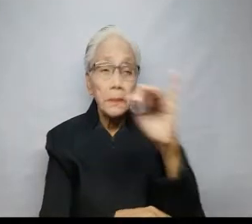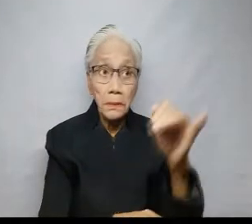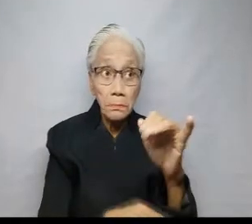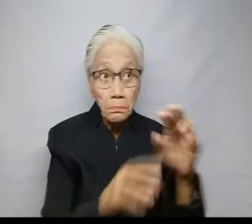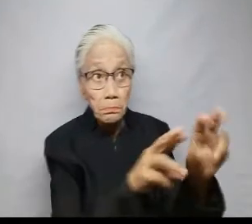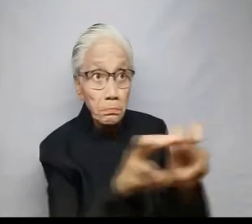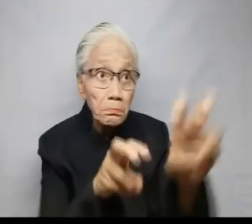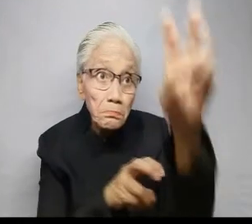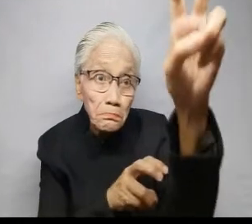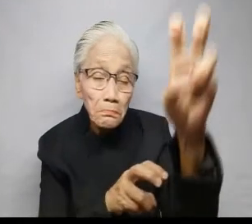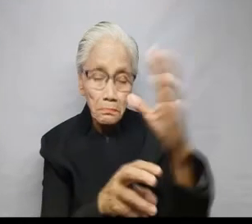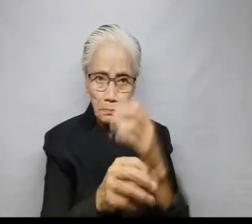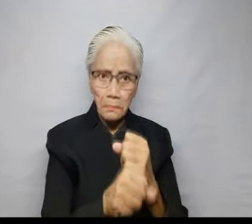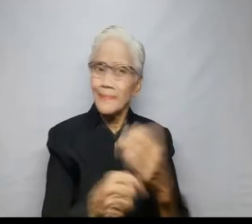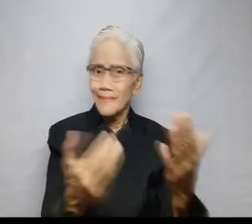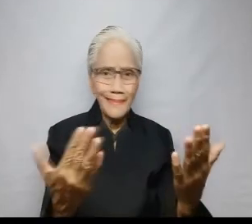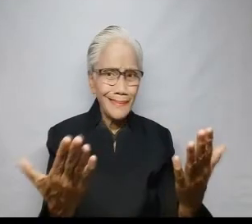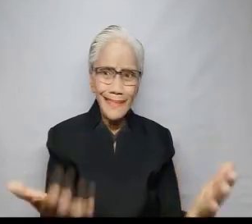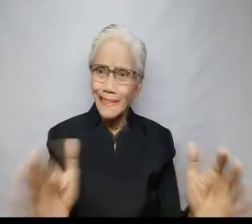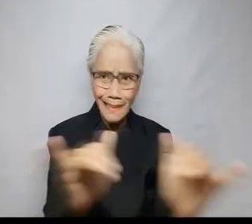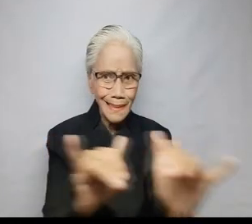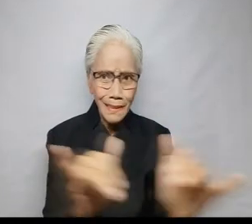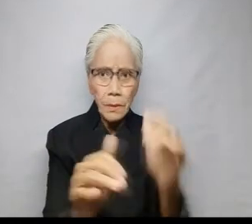we share, at least through the journey we take.